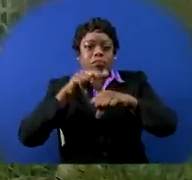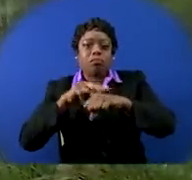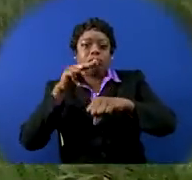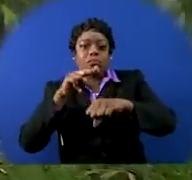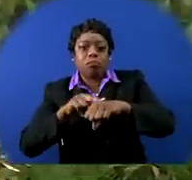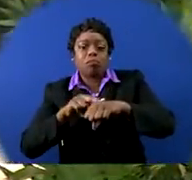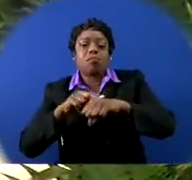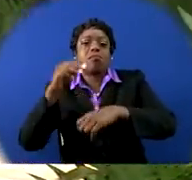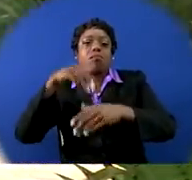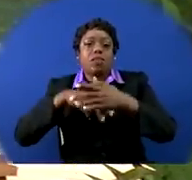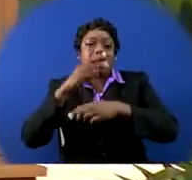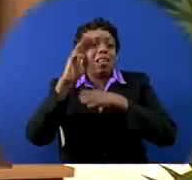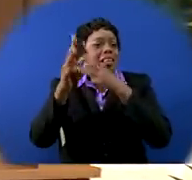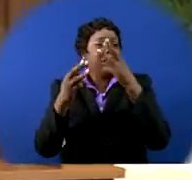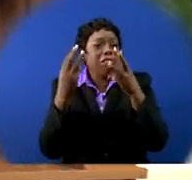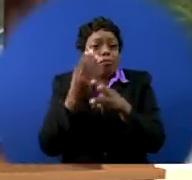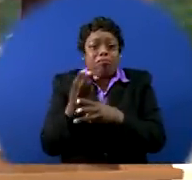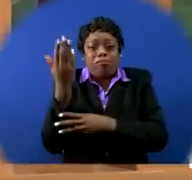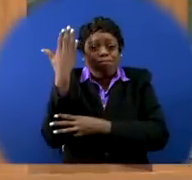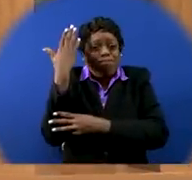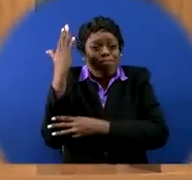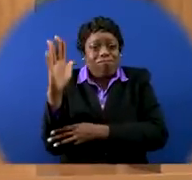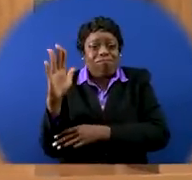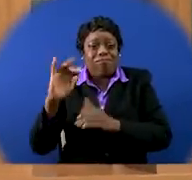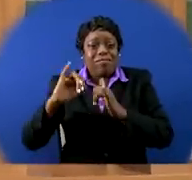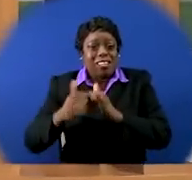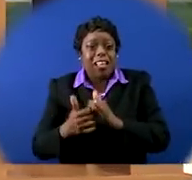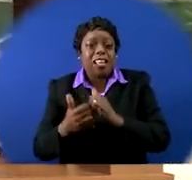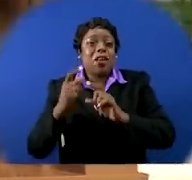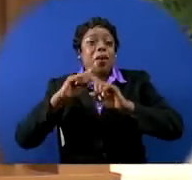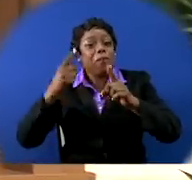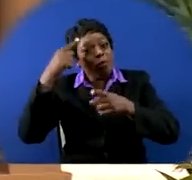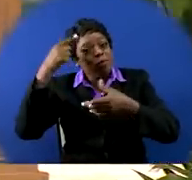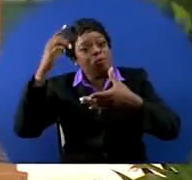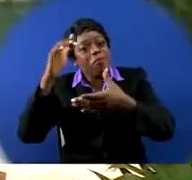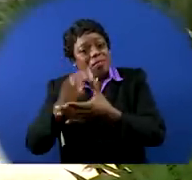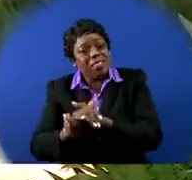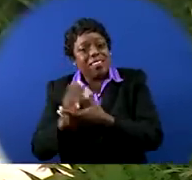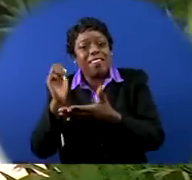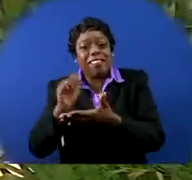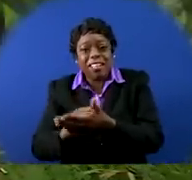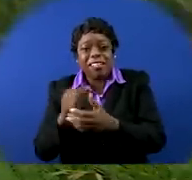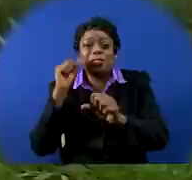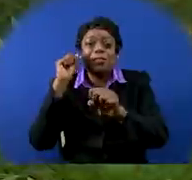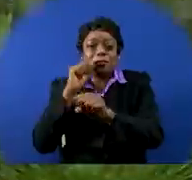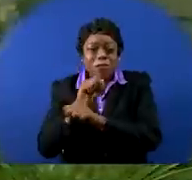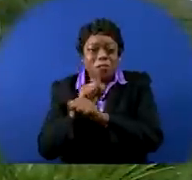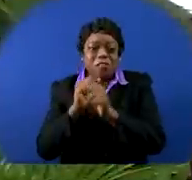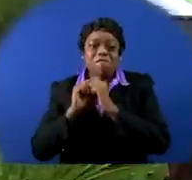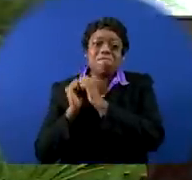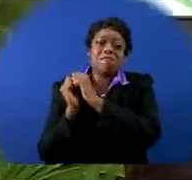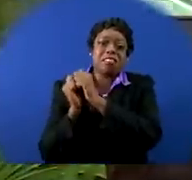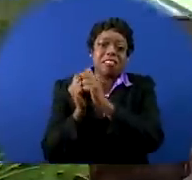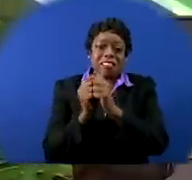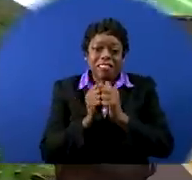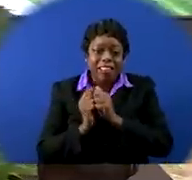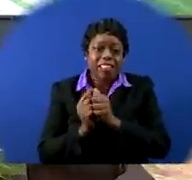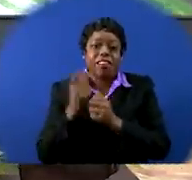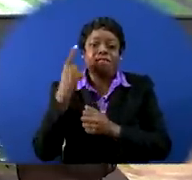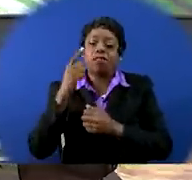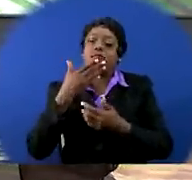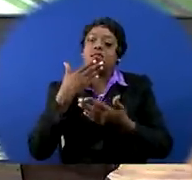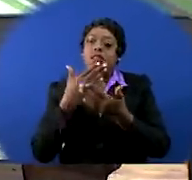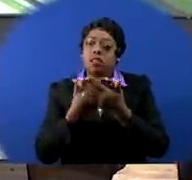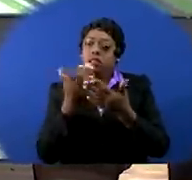in this world. We don't know how you're going to do it, but we trust that you're working it all together for the good of them who love